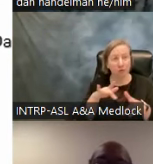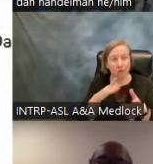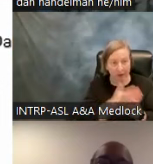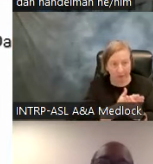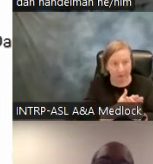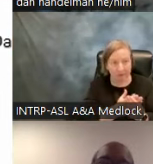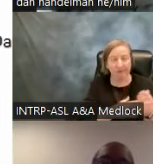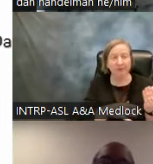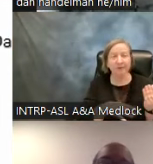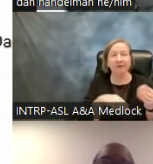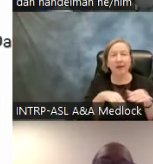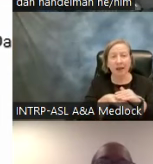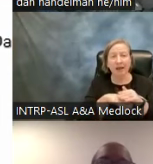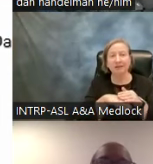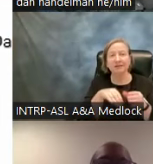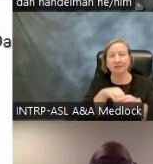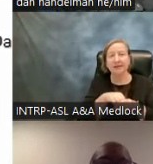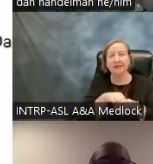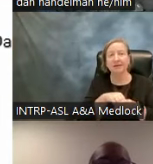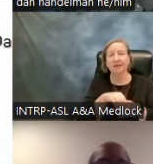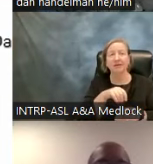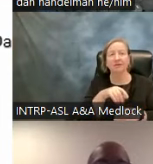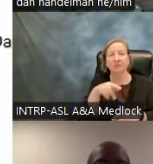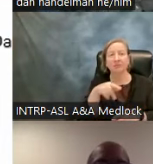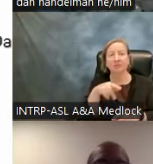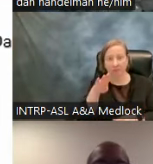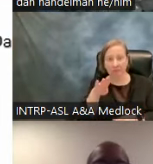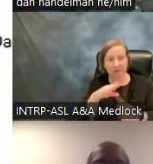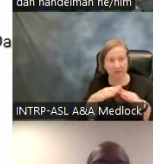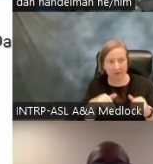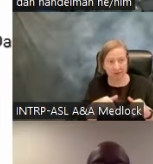Board should not be required to submit a fee.